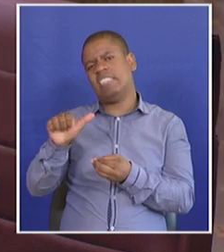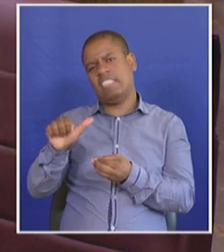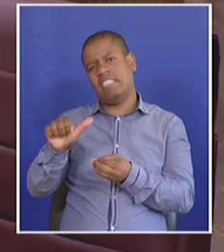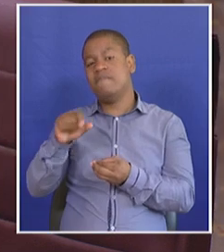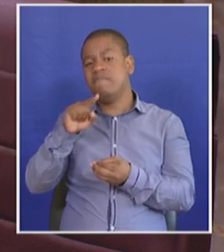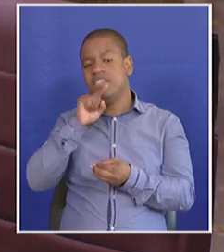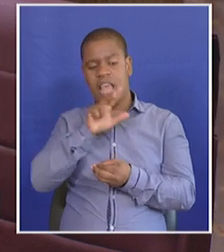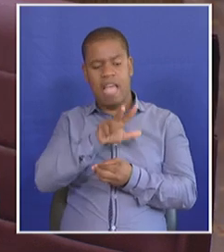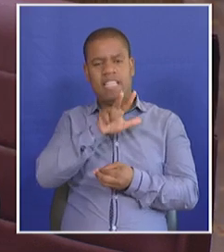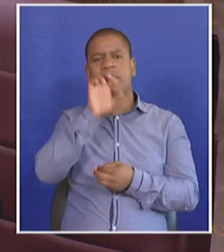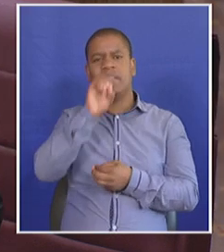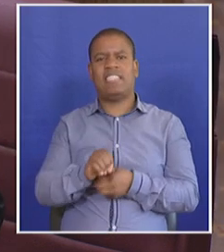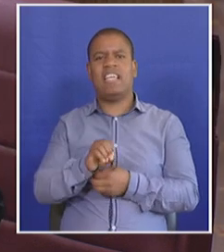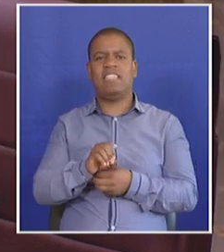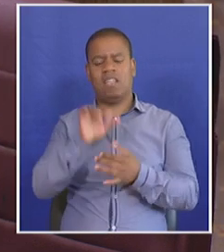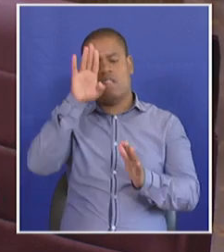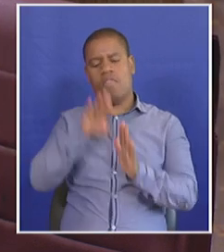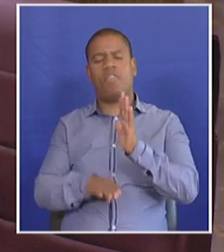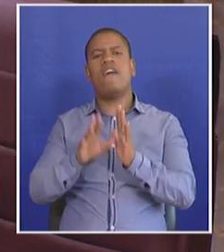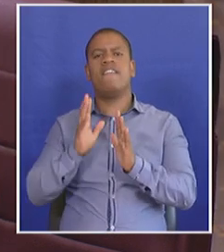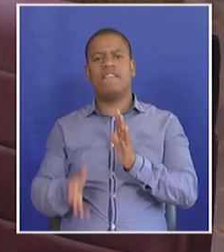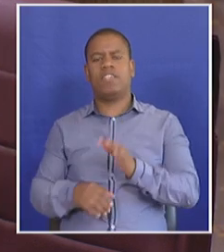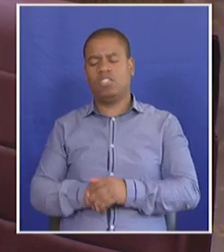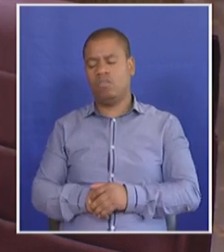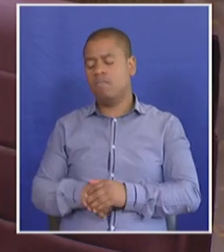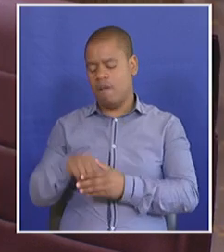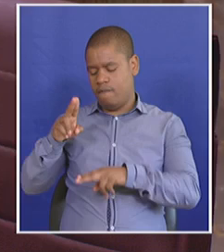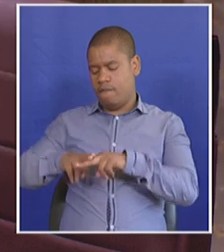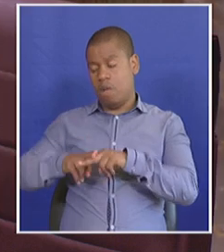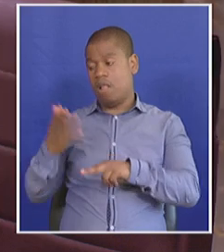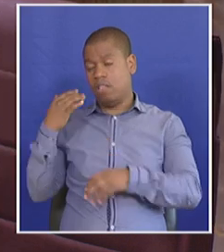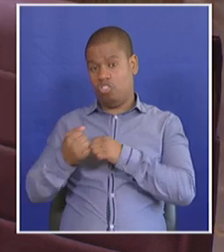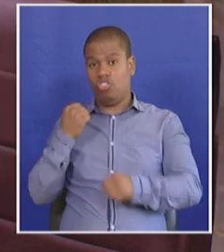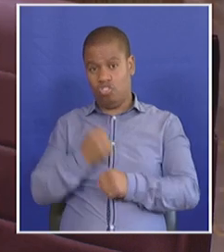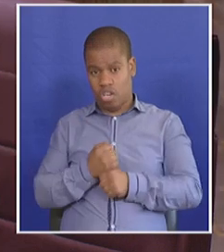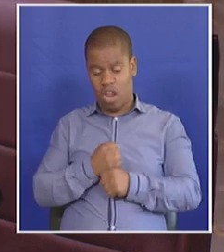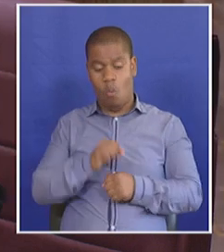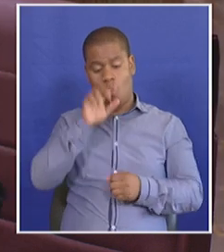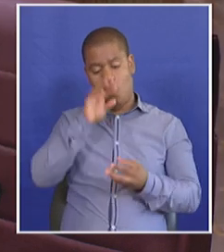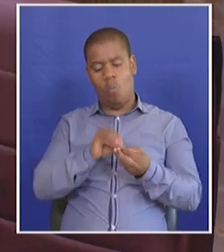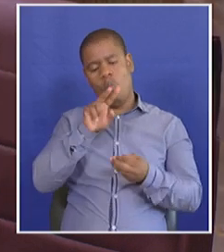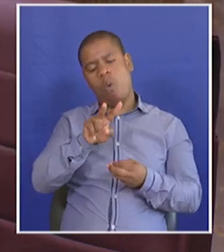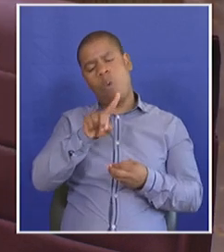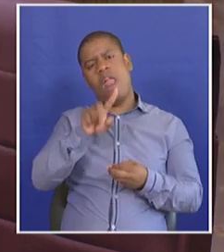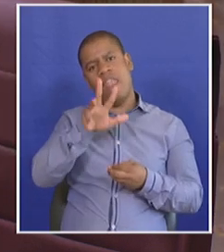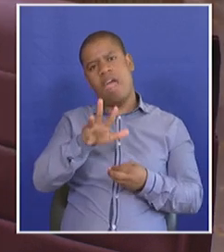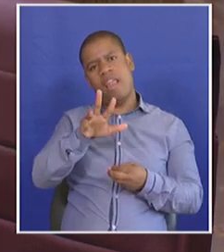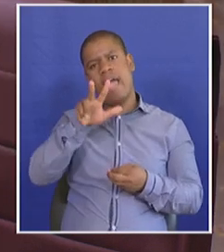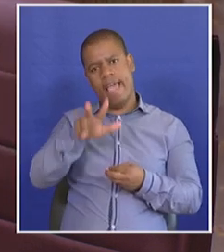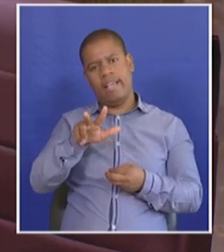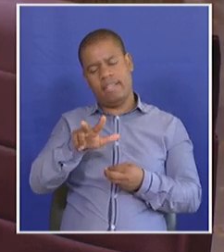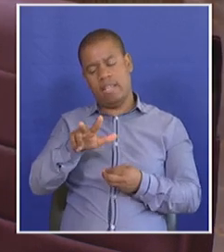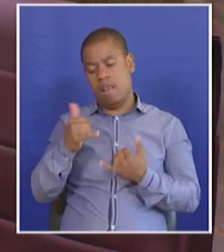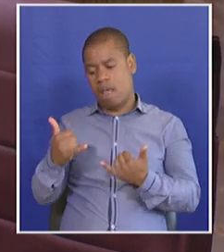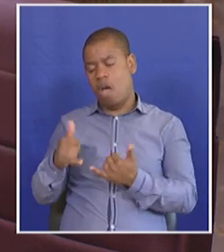decrease. And the number of sentenced children in February 2015, it was 198. 12th of February this year,